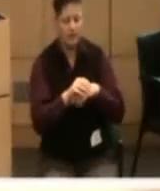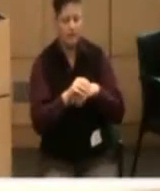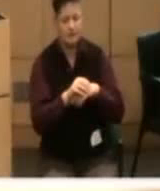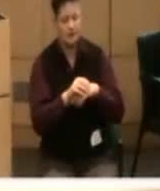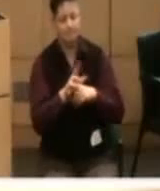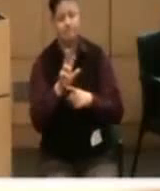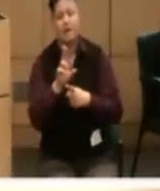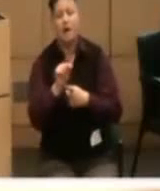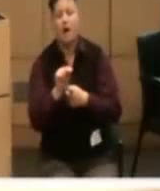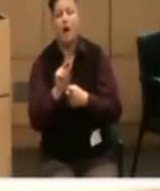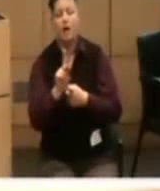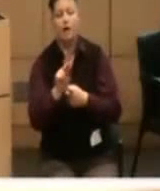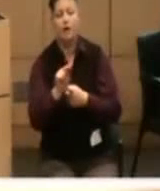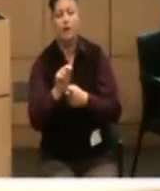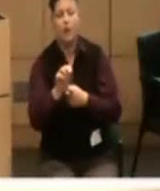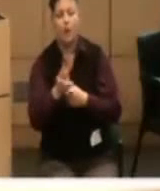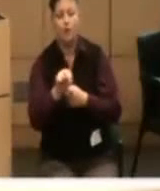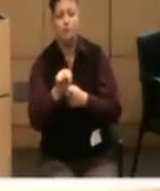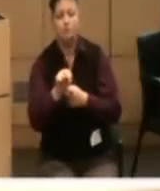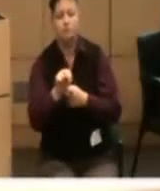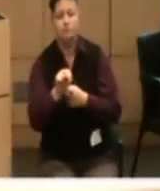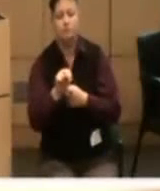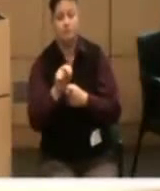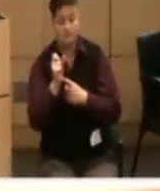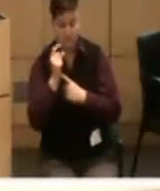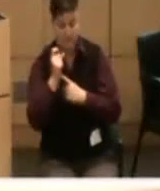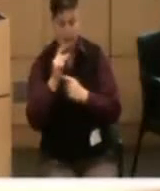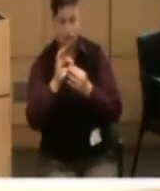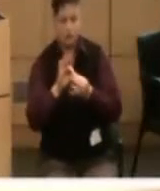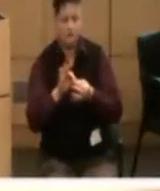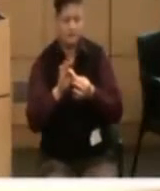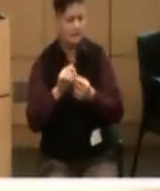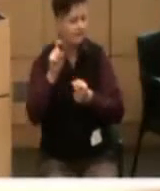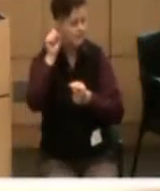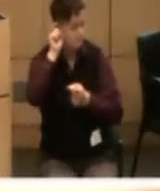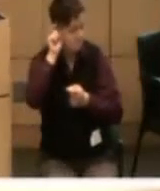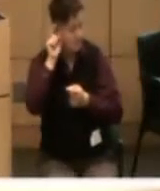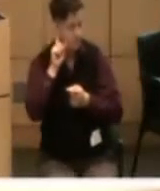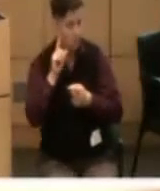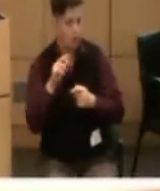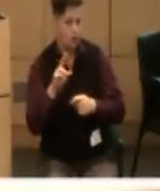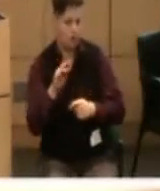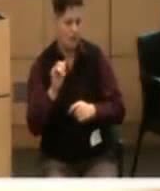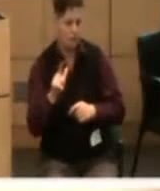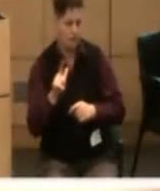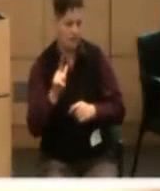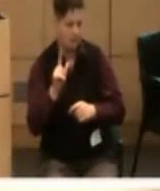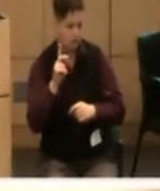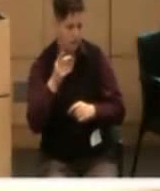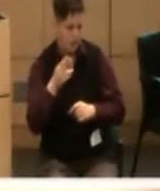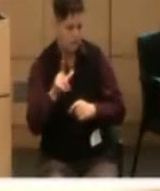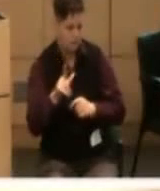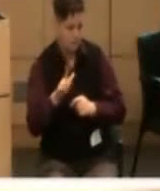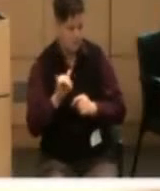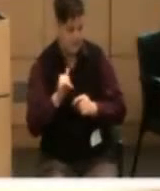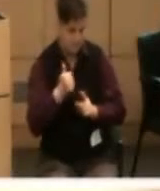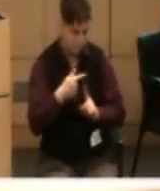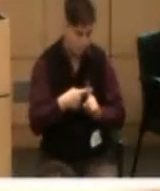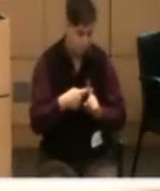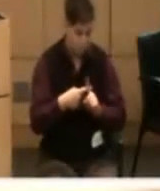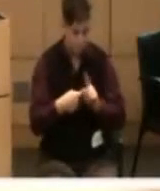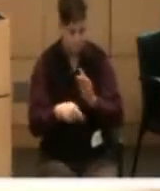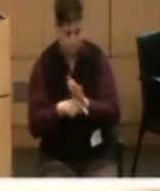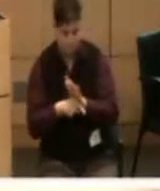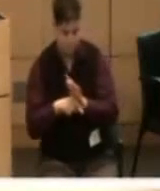to fitting amplification at an early age for kids with unilateral hearing loss, but with newborn hearing screening